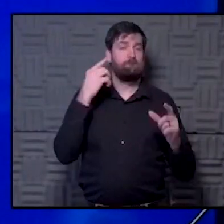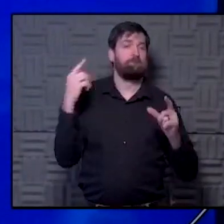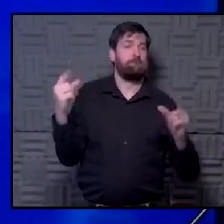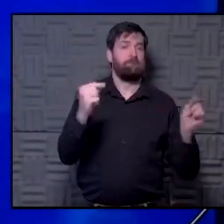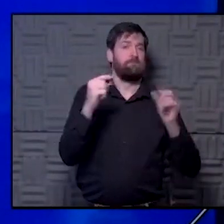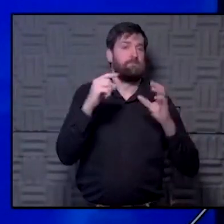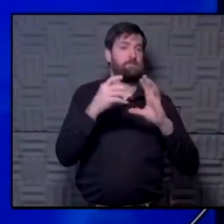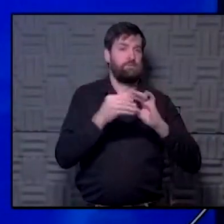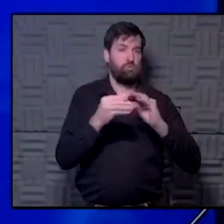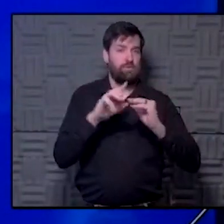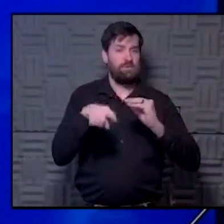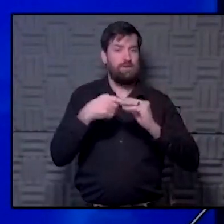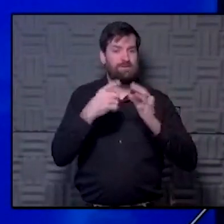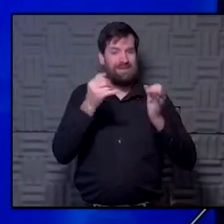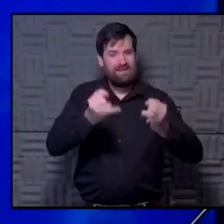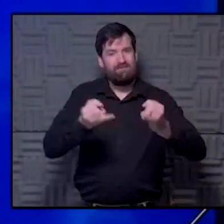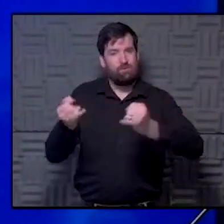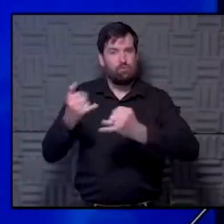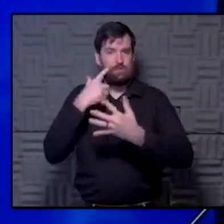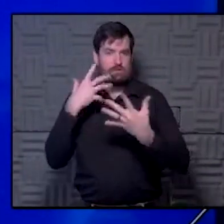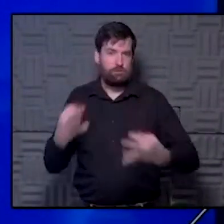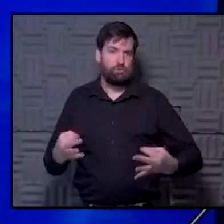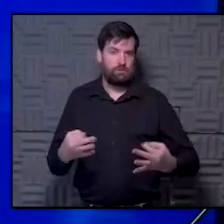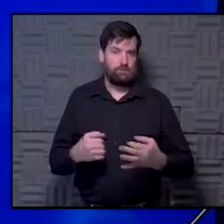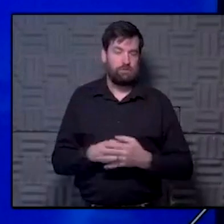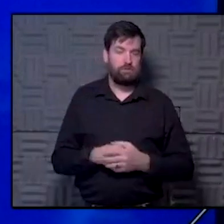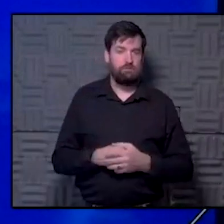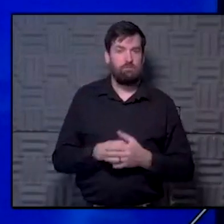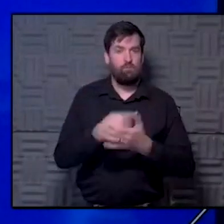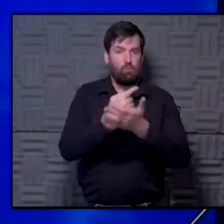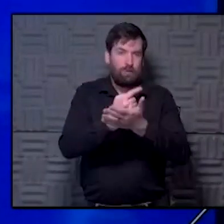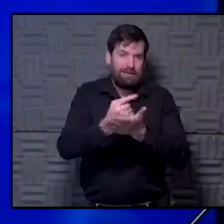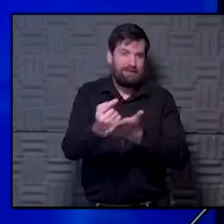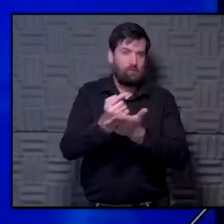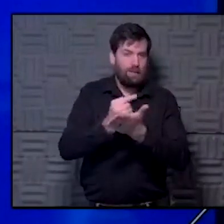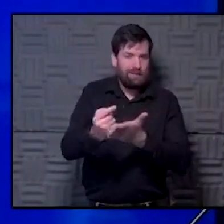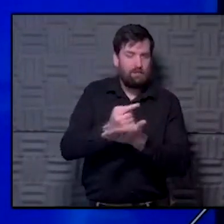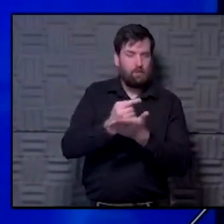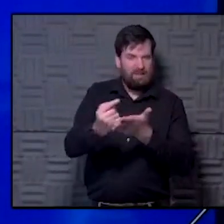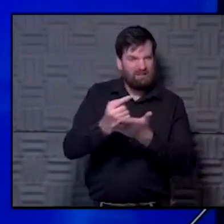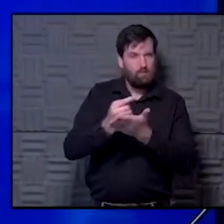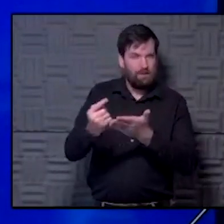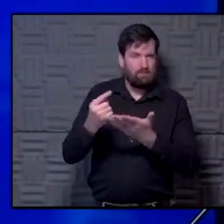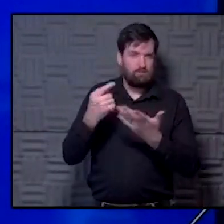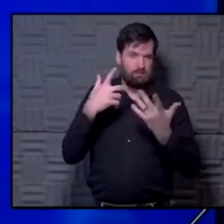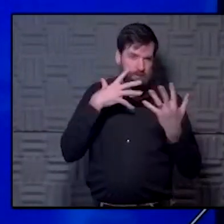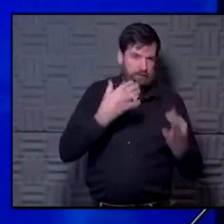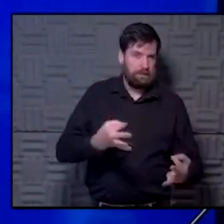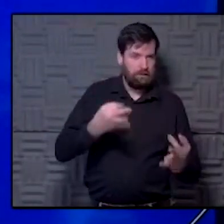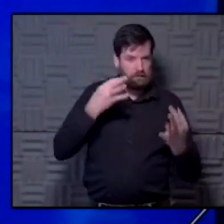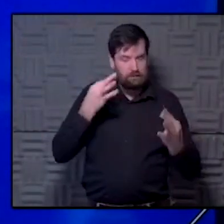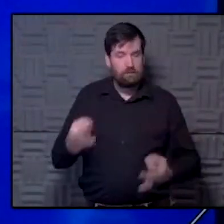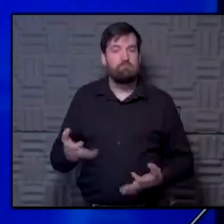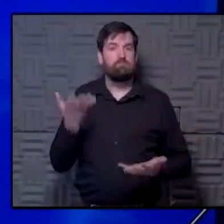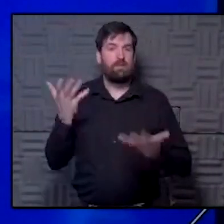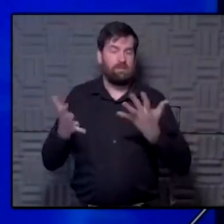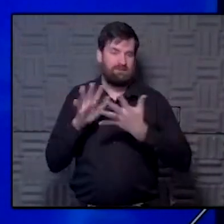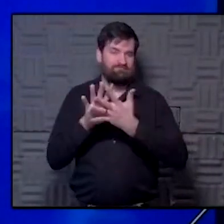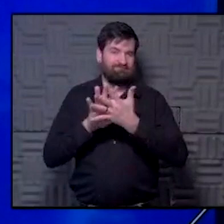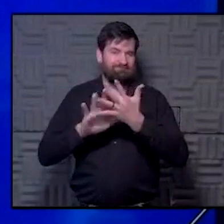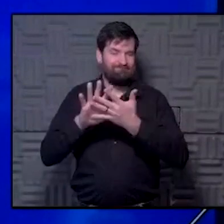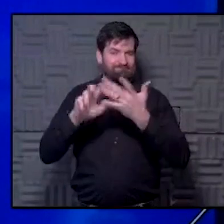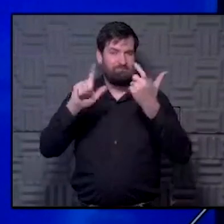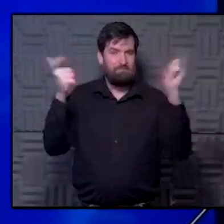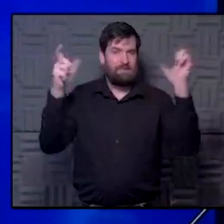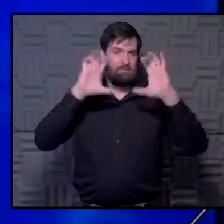about individual decisions on a week-by-week basis. And that may be clouding the bigger picture. So